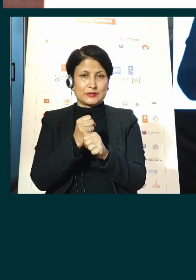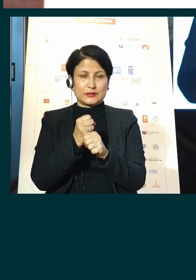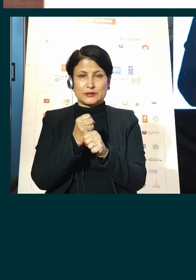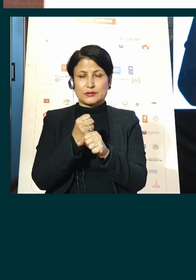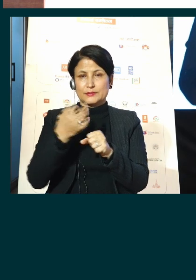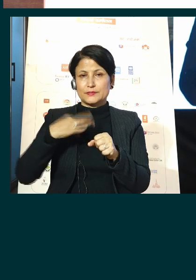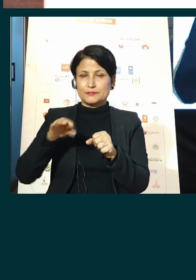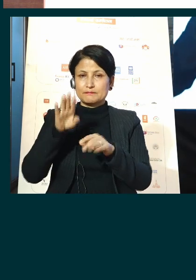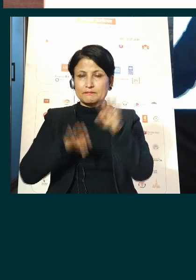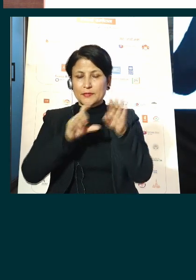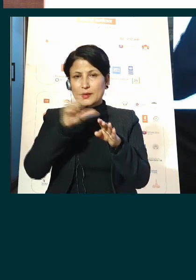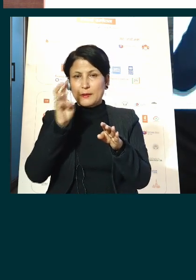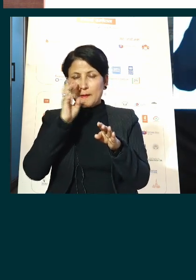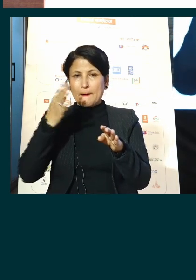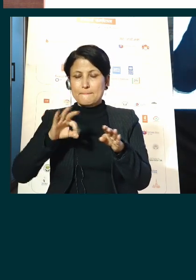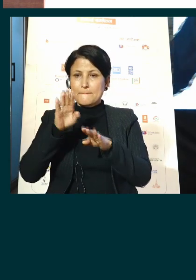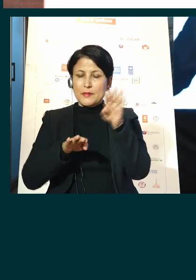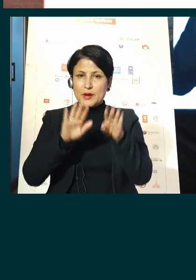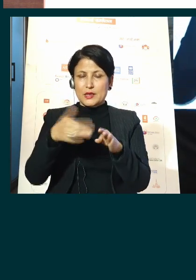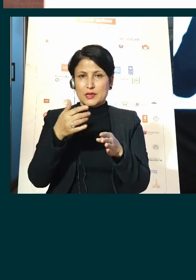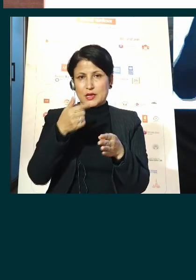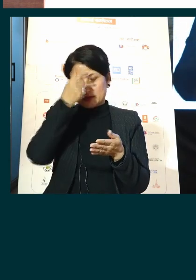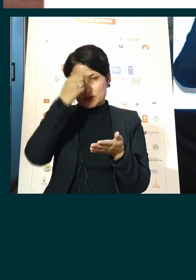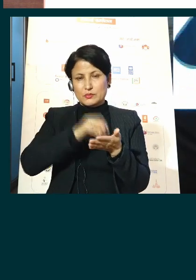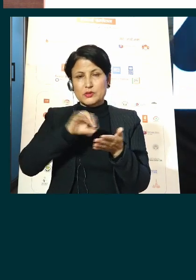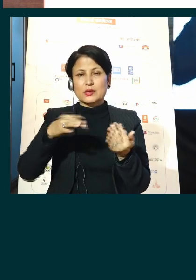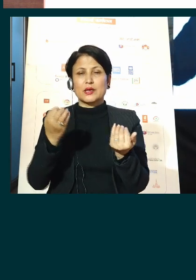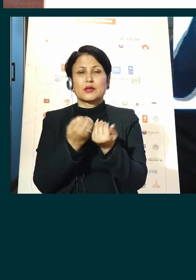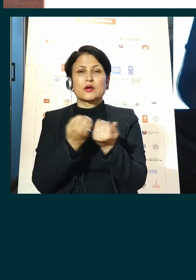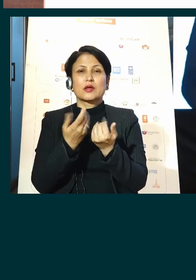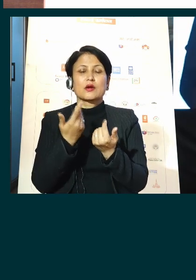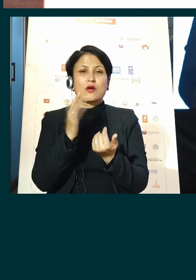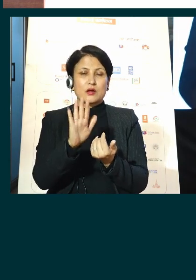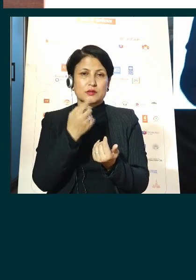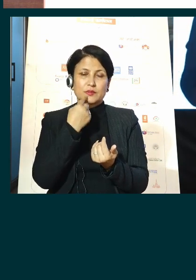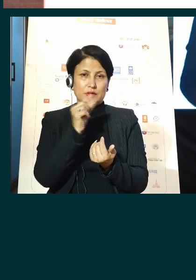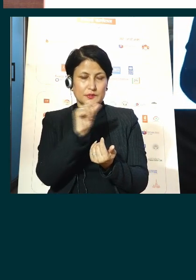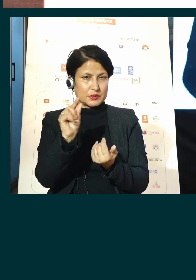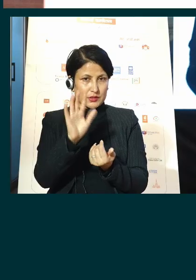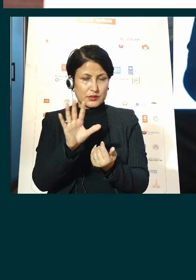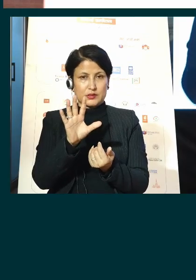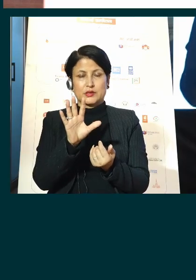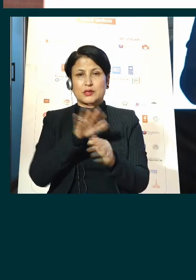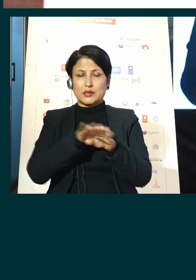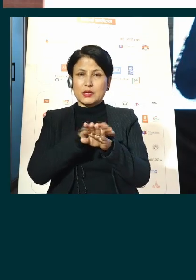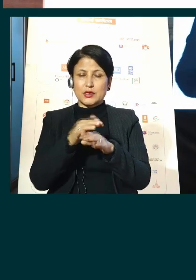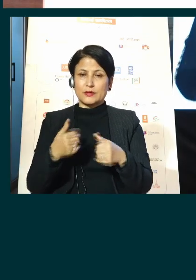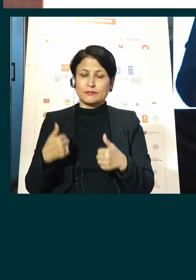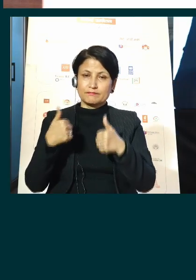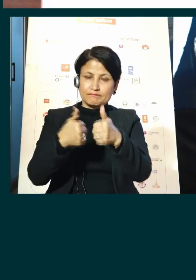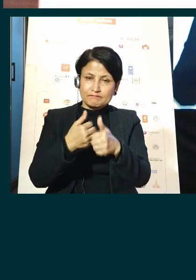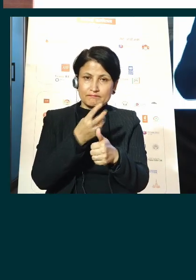discrimination in Nepal. So we know that there are many organizations, incredible activists, incredible interventions that are